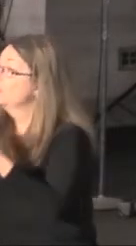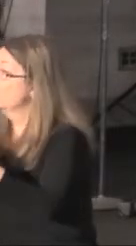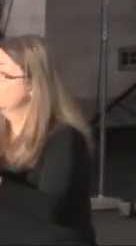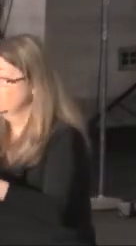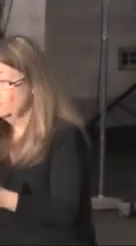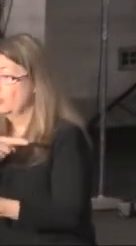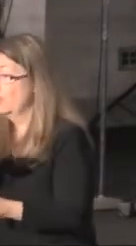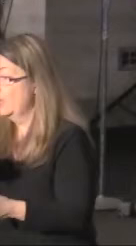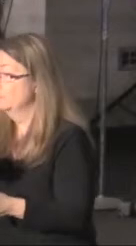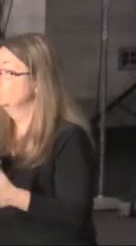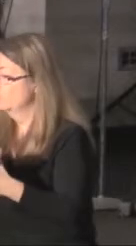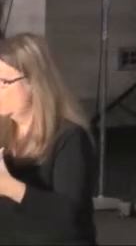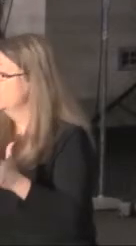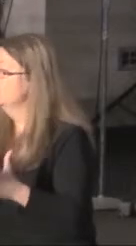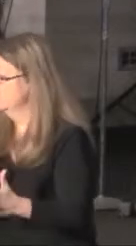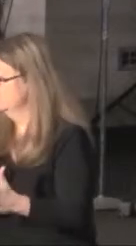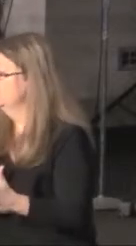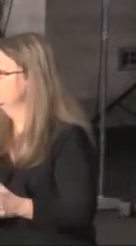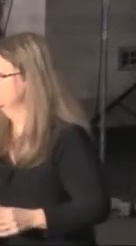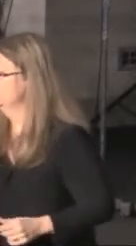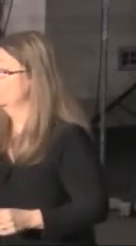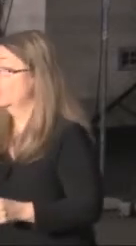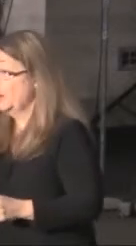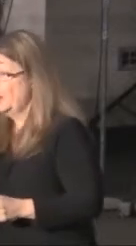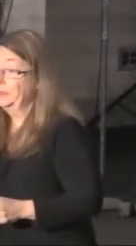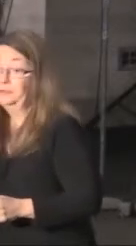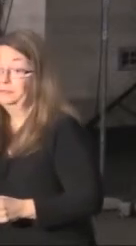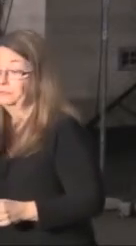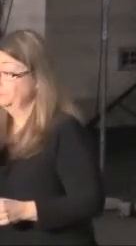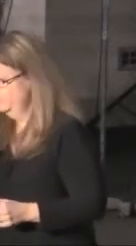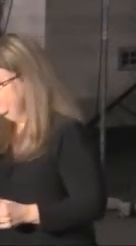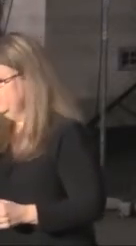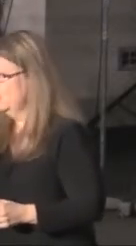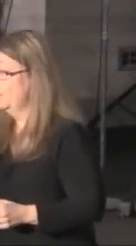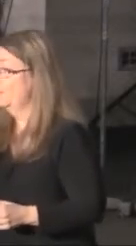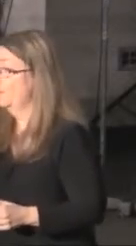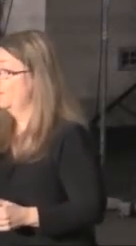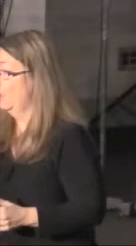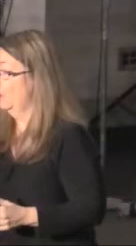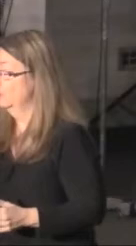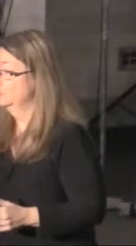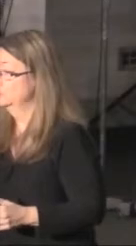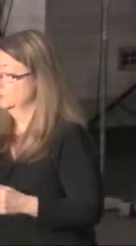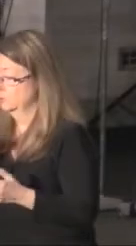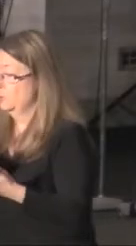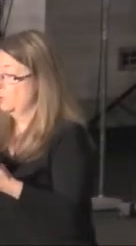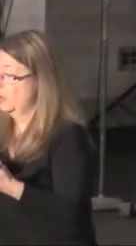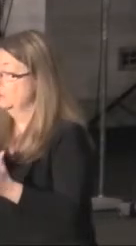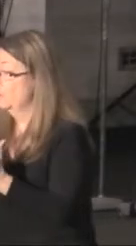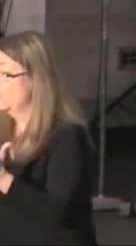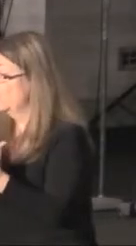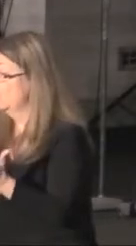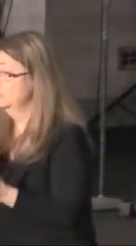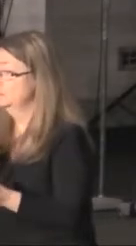for them in the partnership. Now, I don't know if you know this, but Paul, as he's writing the book of Philippians, he's